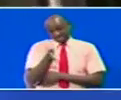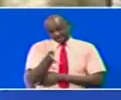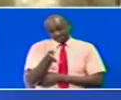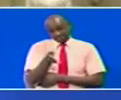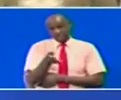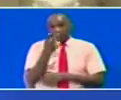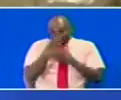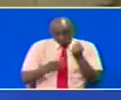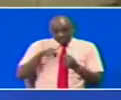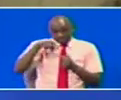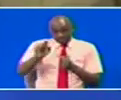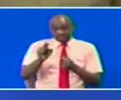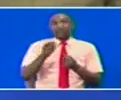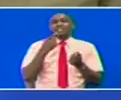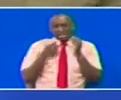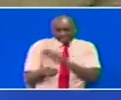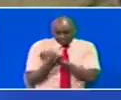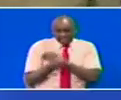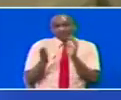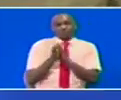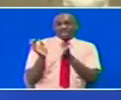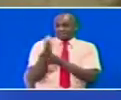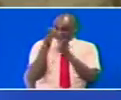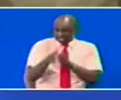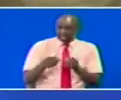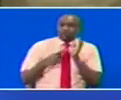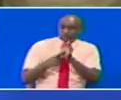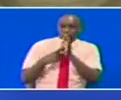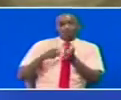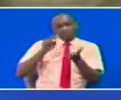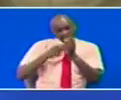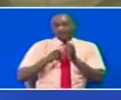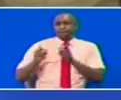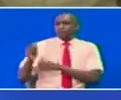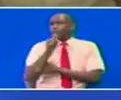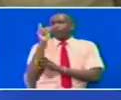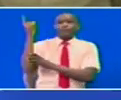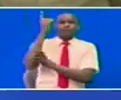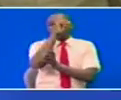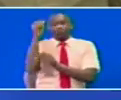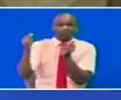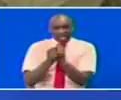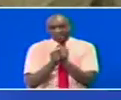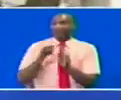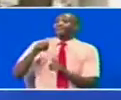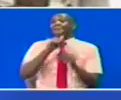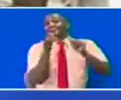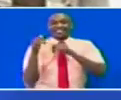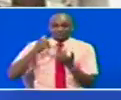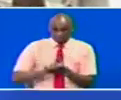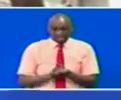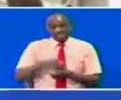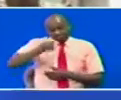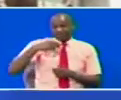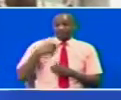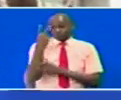Mbaluka took the CS and the U.S. Ambassador to Kenya, Robert Godec, on a tour of the helicopters. They are of the Huey 2